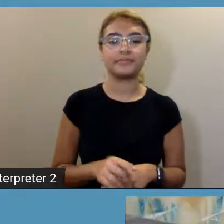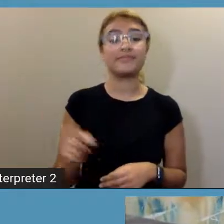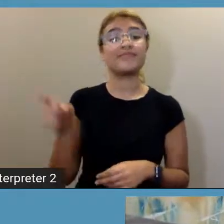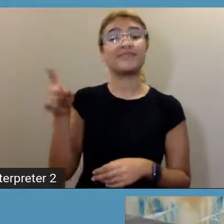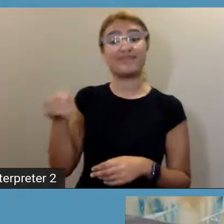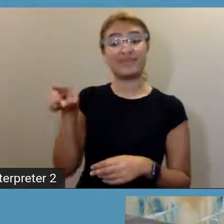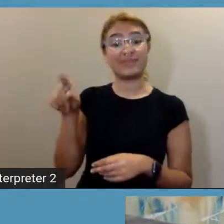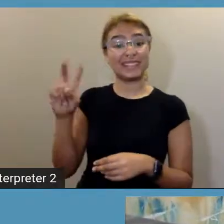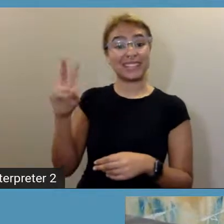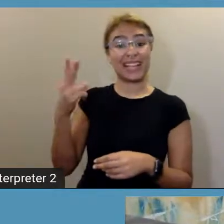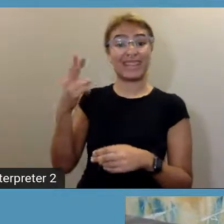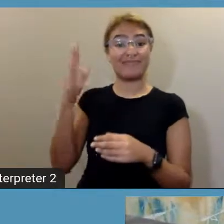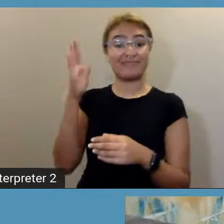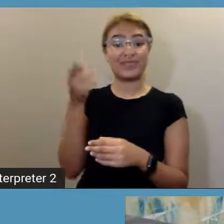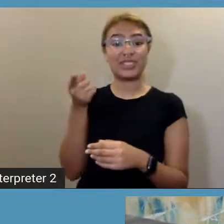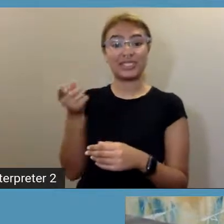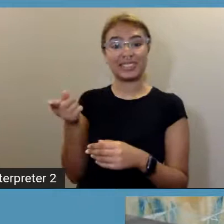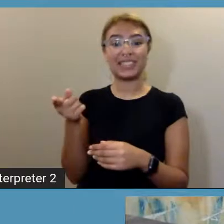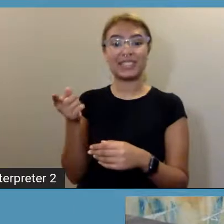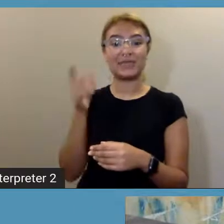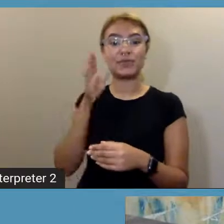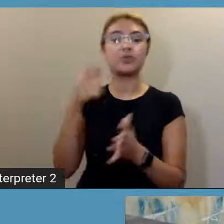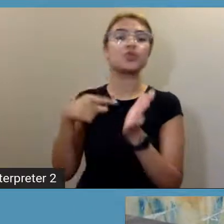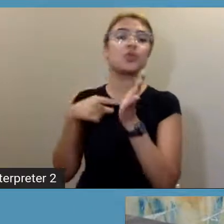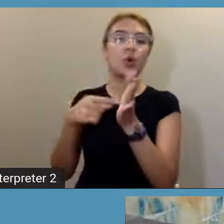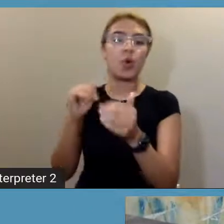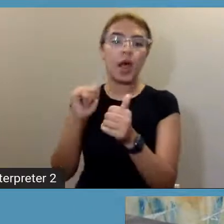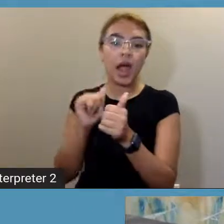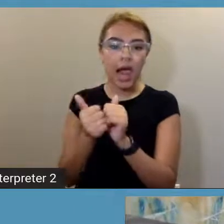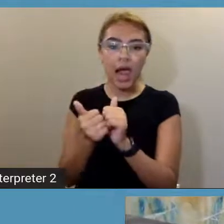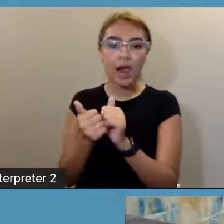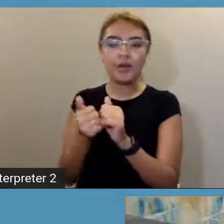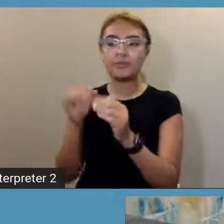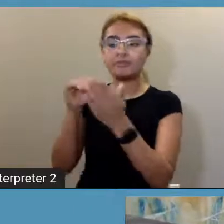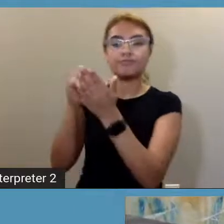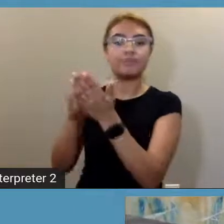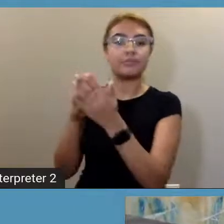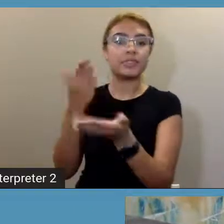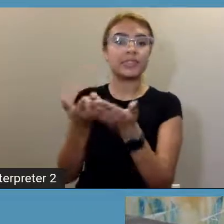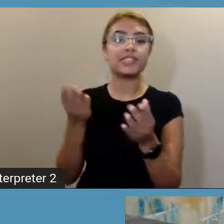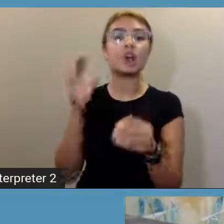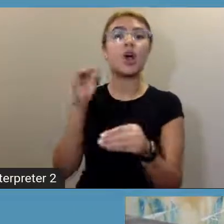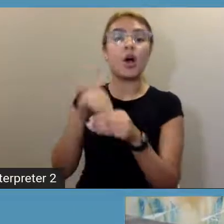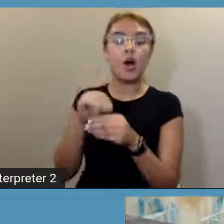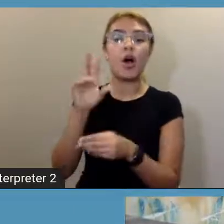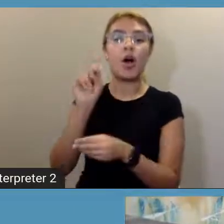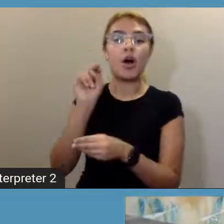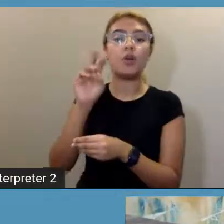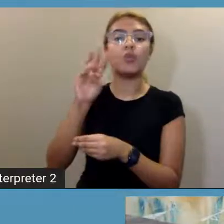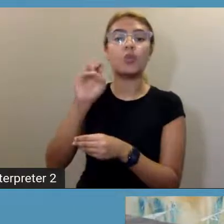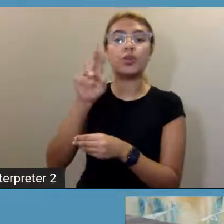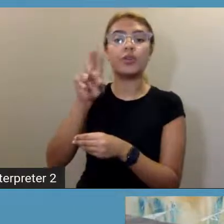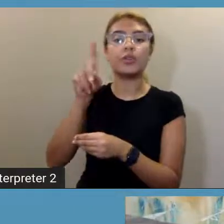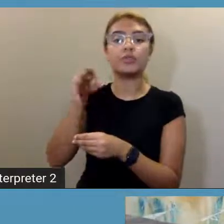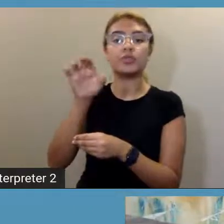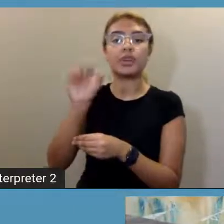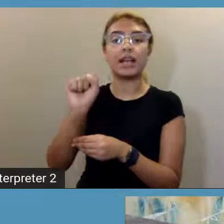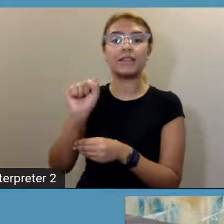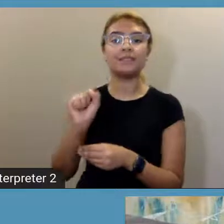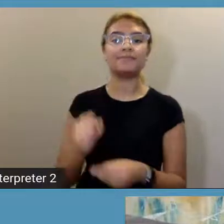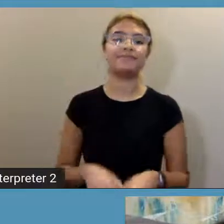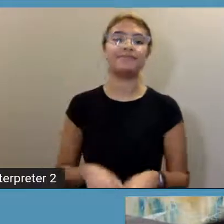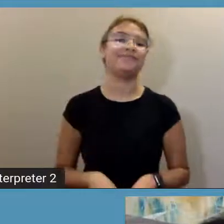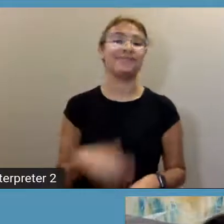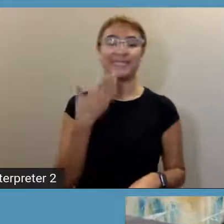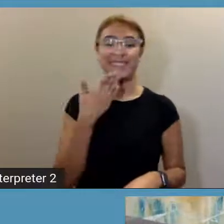doing like how to put something on WordPress. So I think you all will enjoy that. What else? Great shout